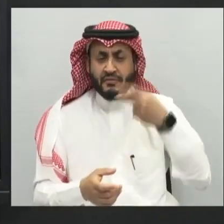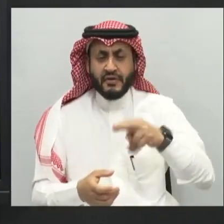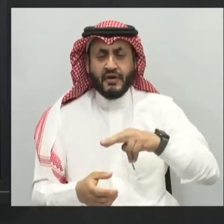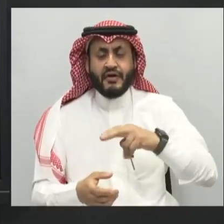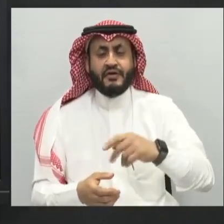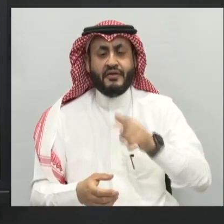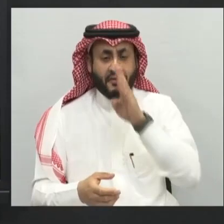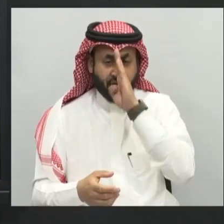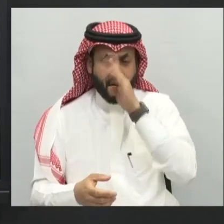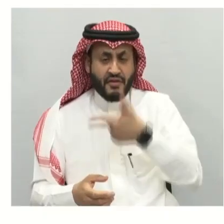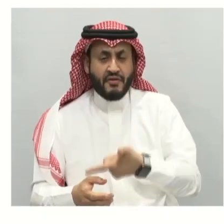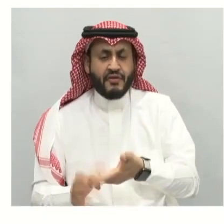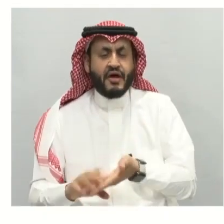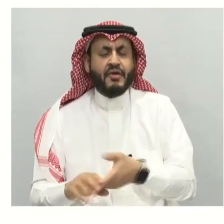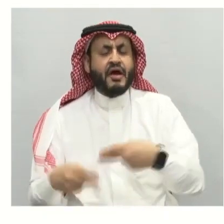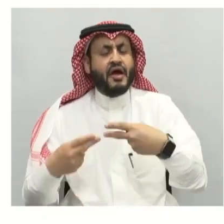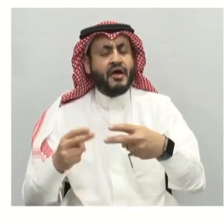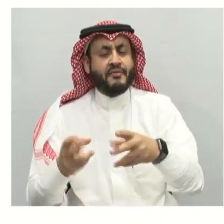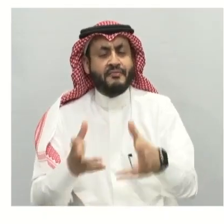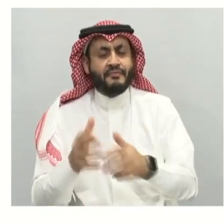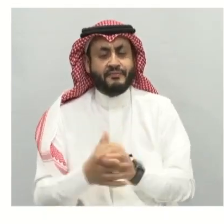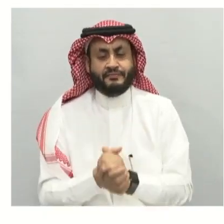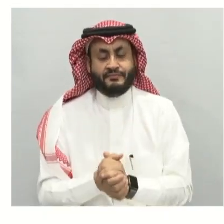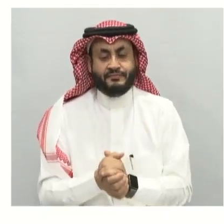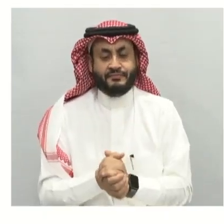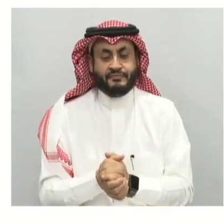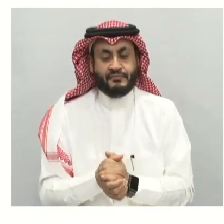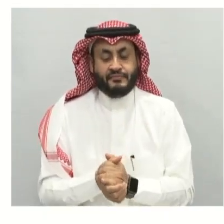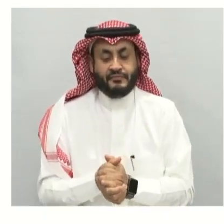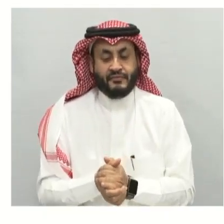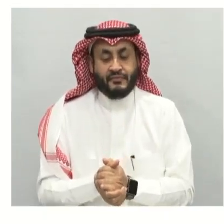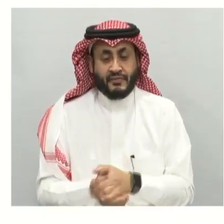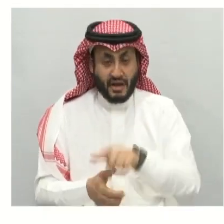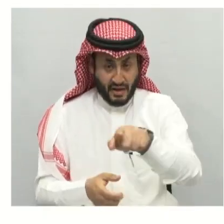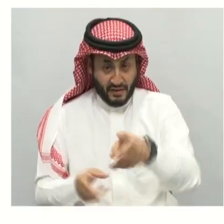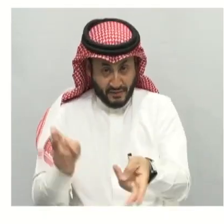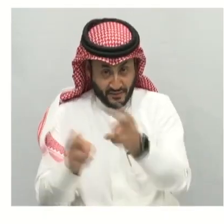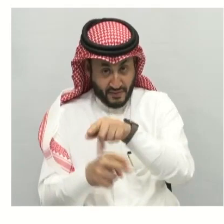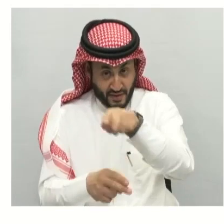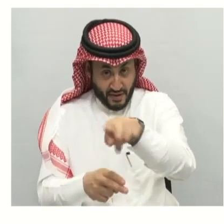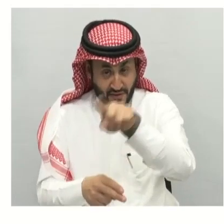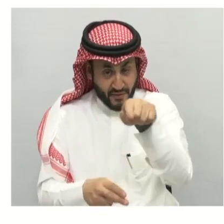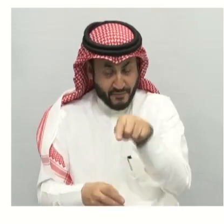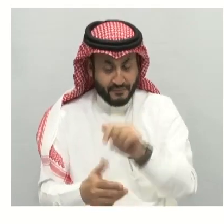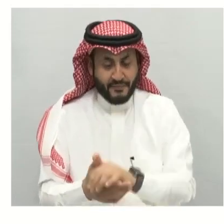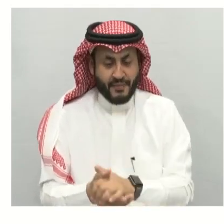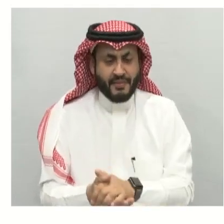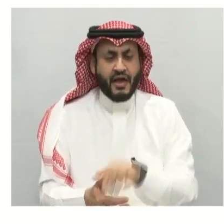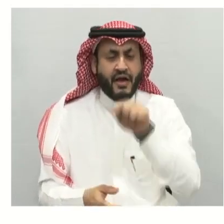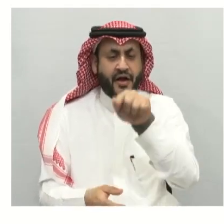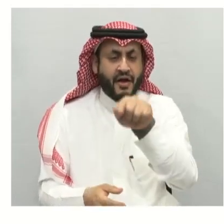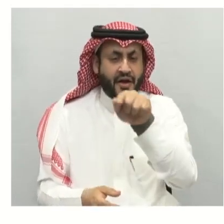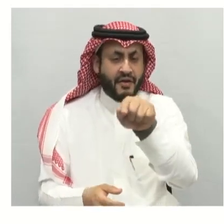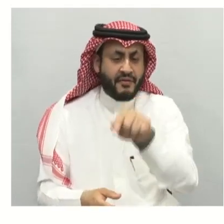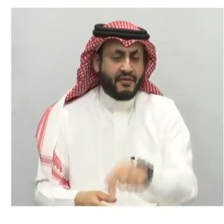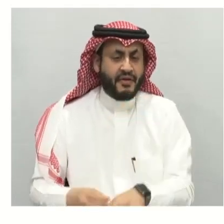job. Okay, so now let me ask you this question one more time. What day do